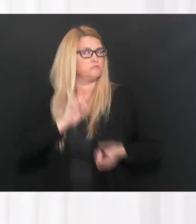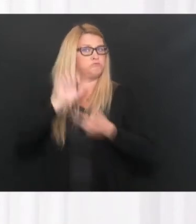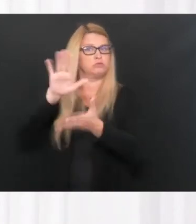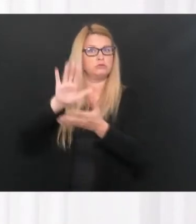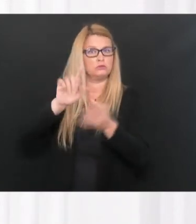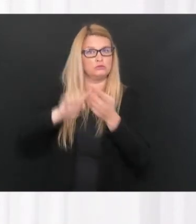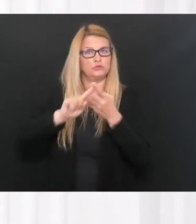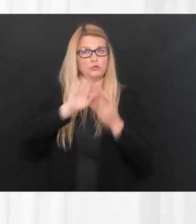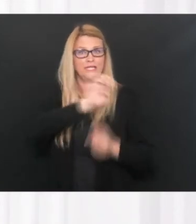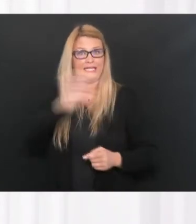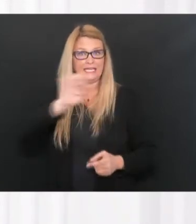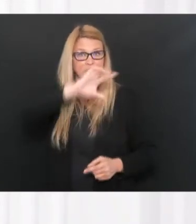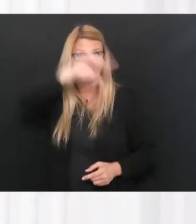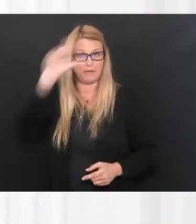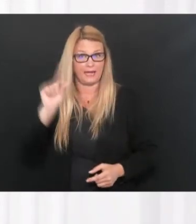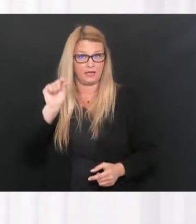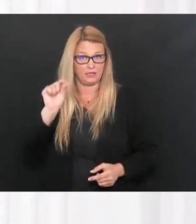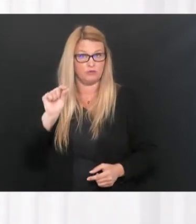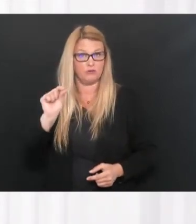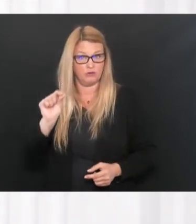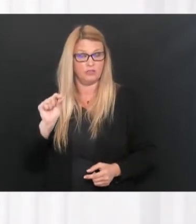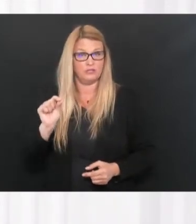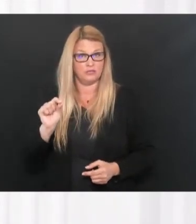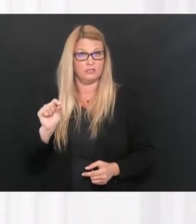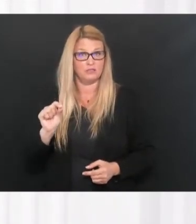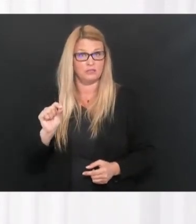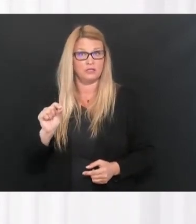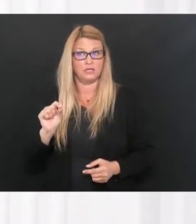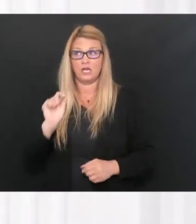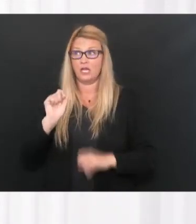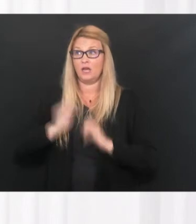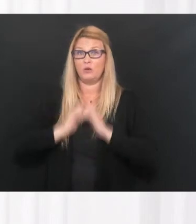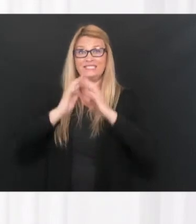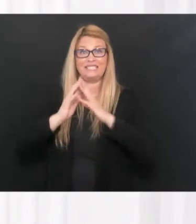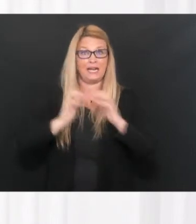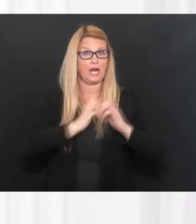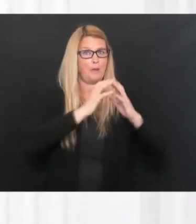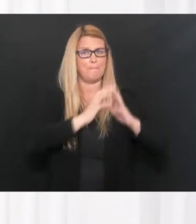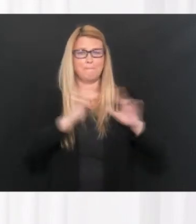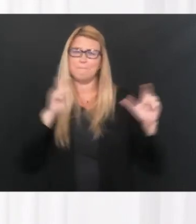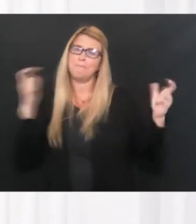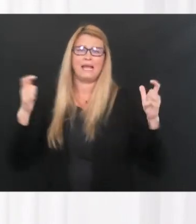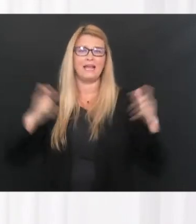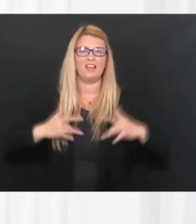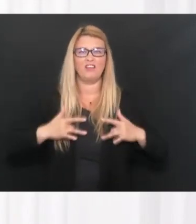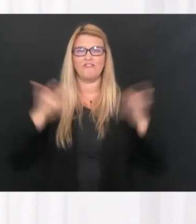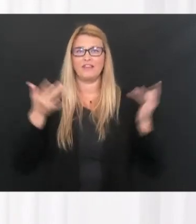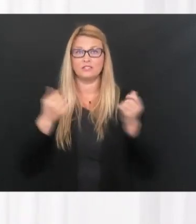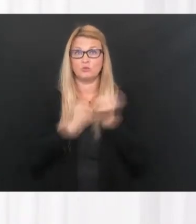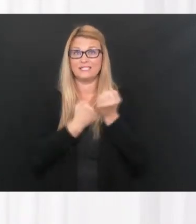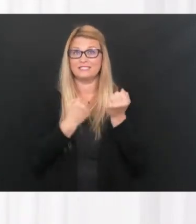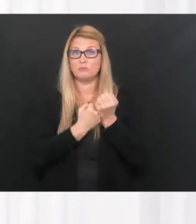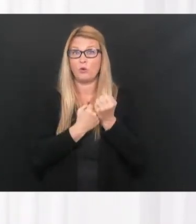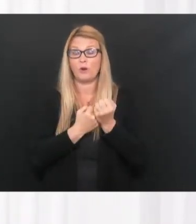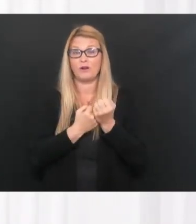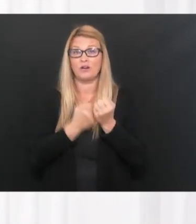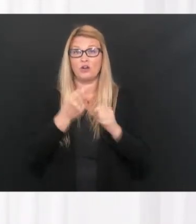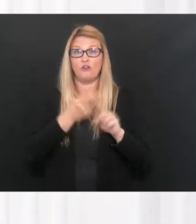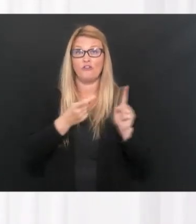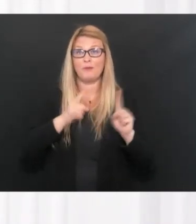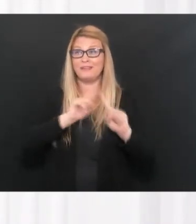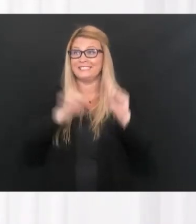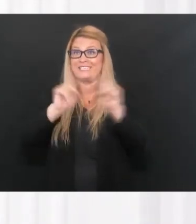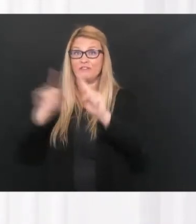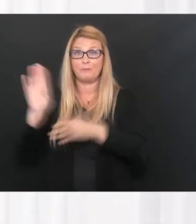of doses to the Eastern Panhandle, set up large events, particularly with the assistance of all the